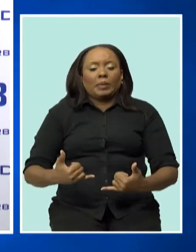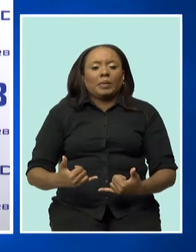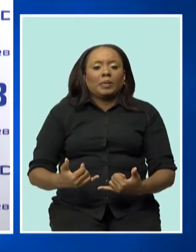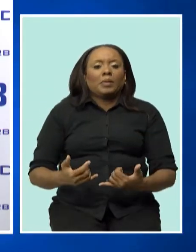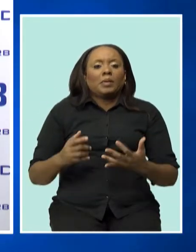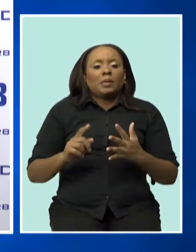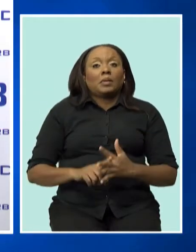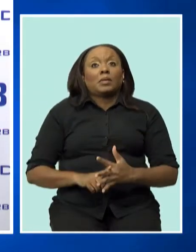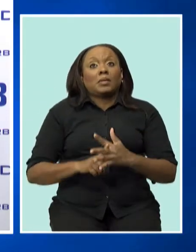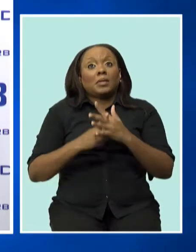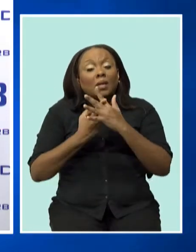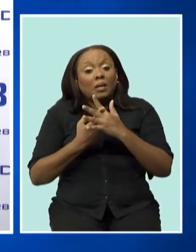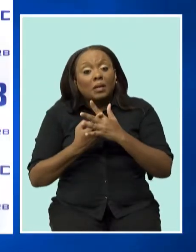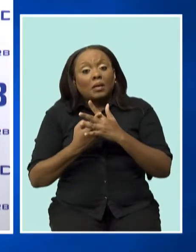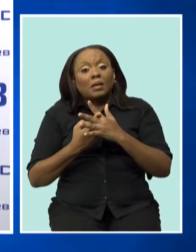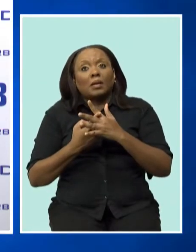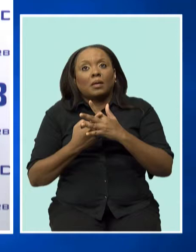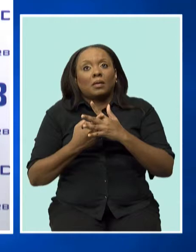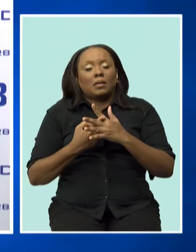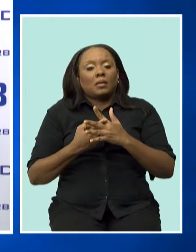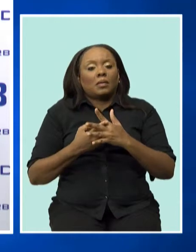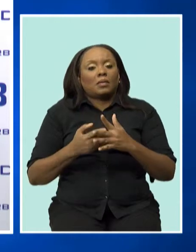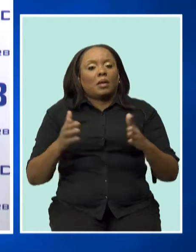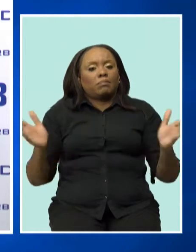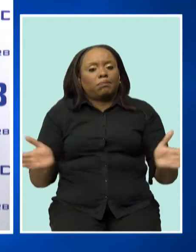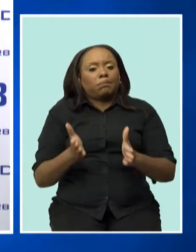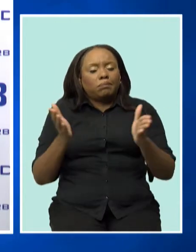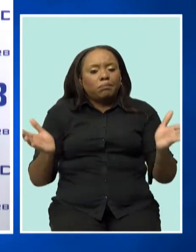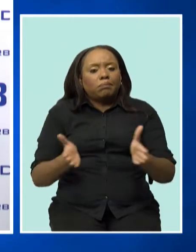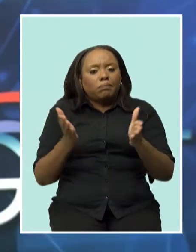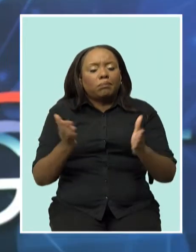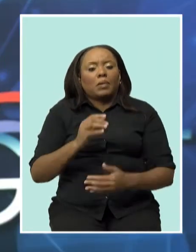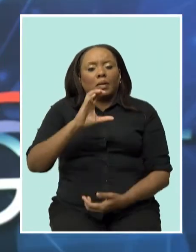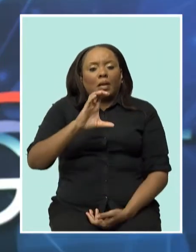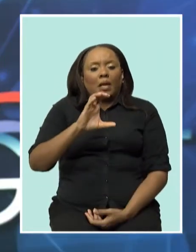start or signify to restart our efforts to restart the capital market.